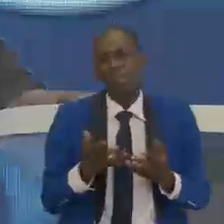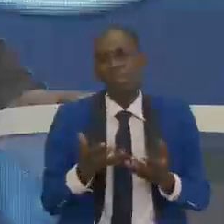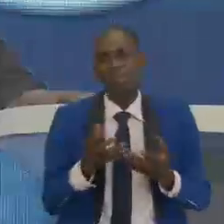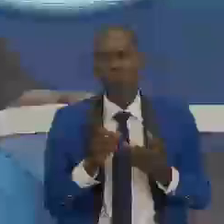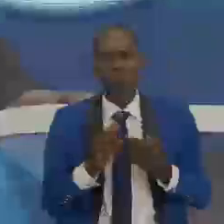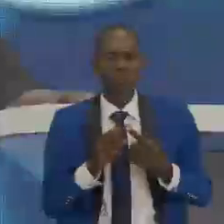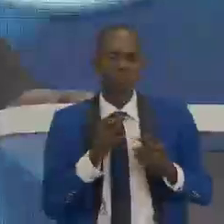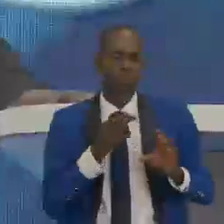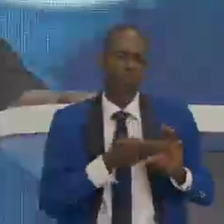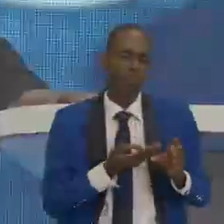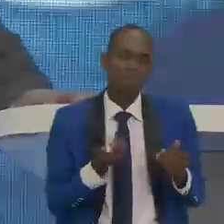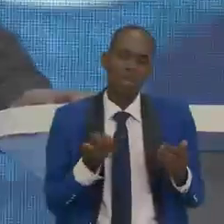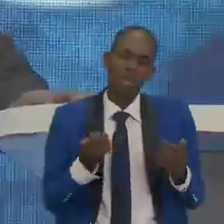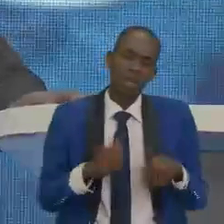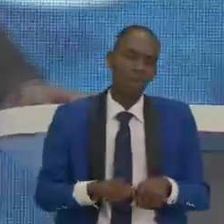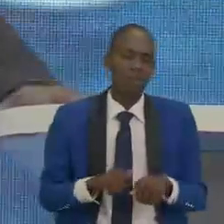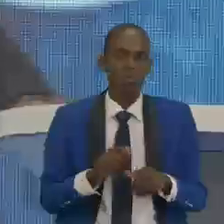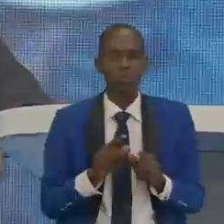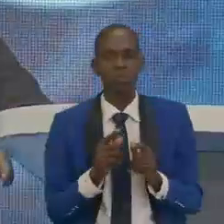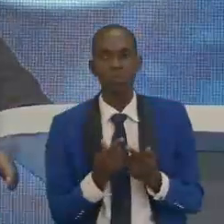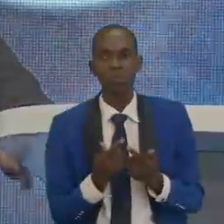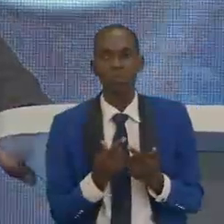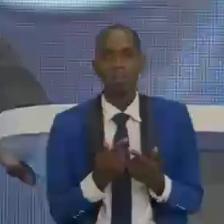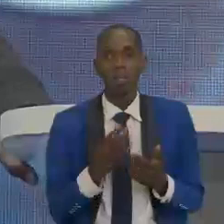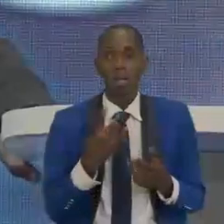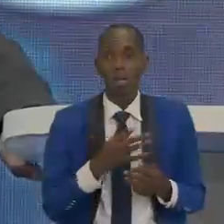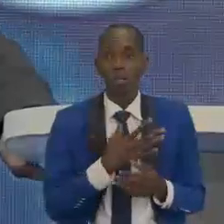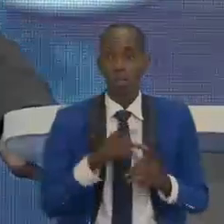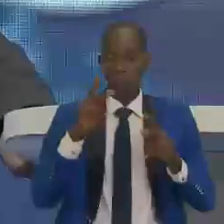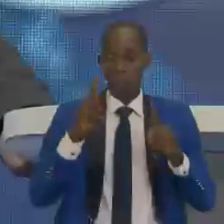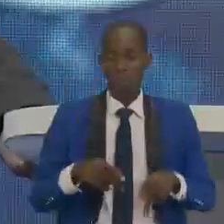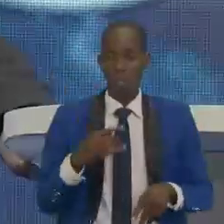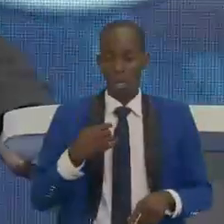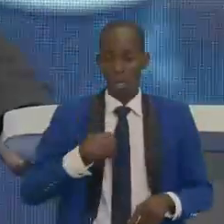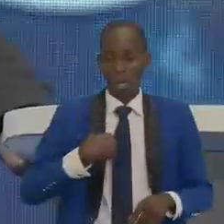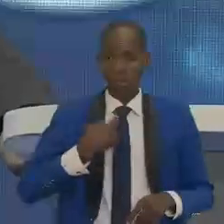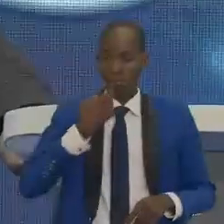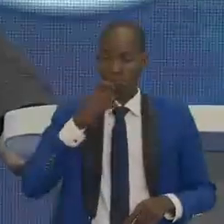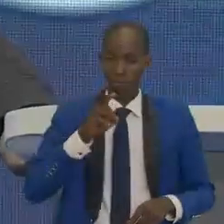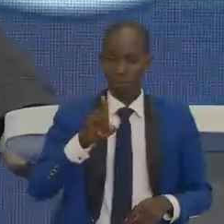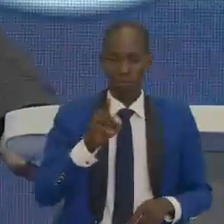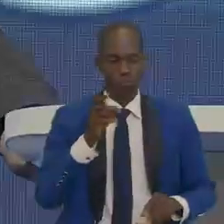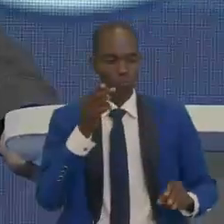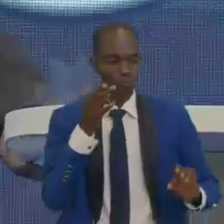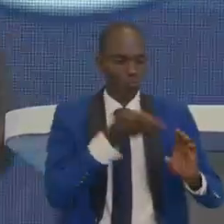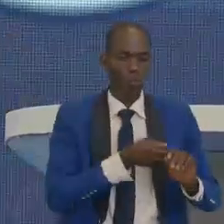gang. The fellow says, I say, join.